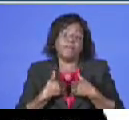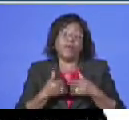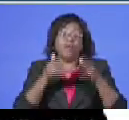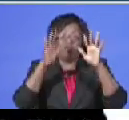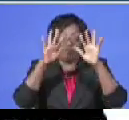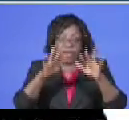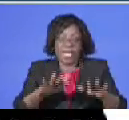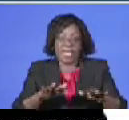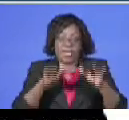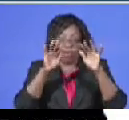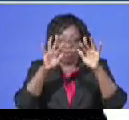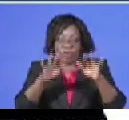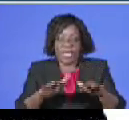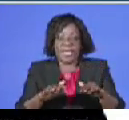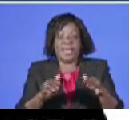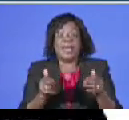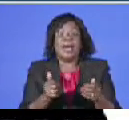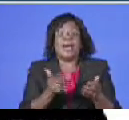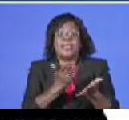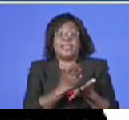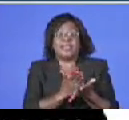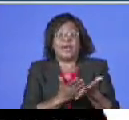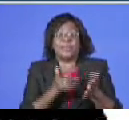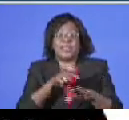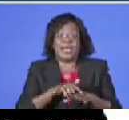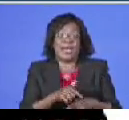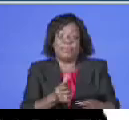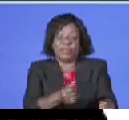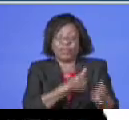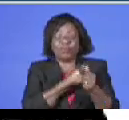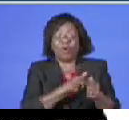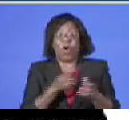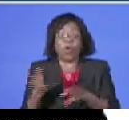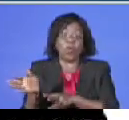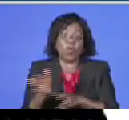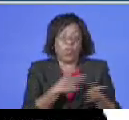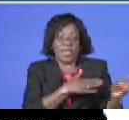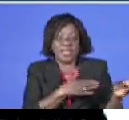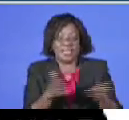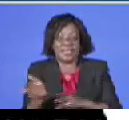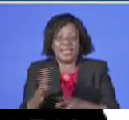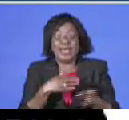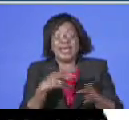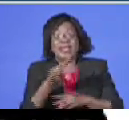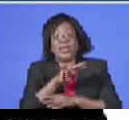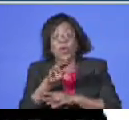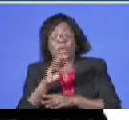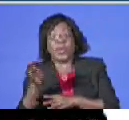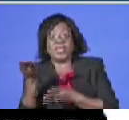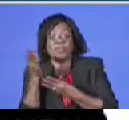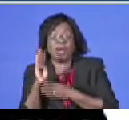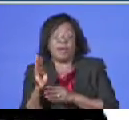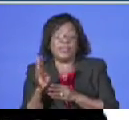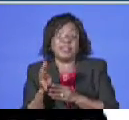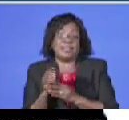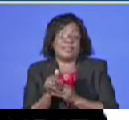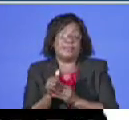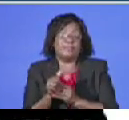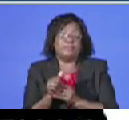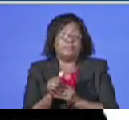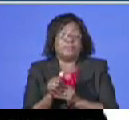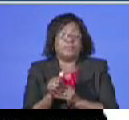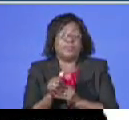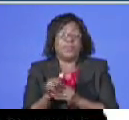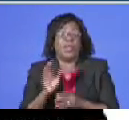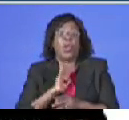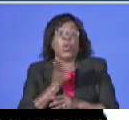about 35 knots or even greater in parts of the northwest Bahamas as that area of low pressure continues to trek the north and east.